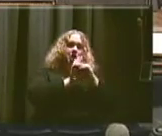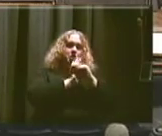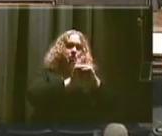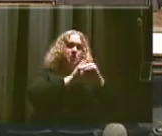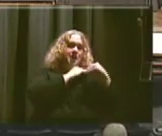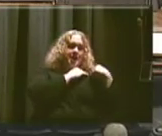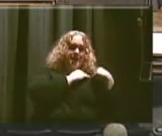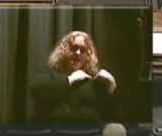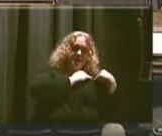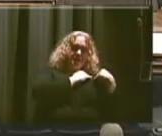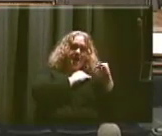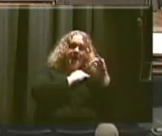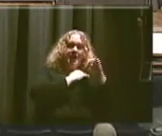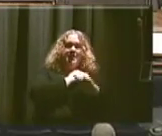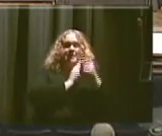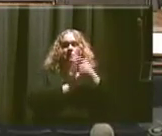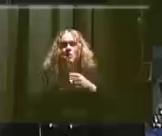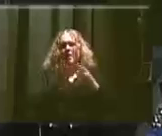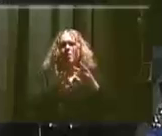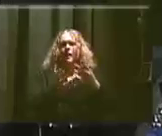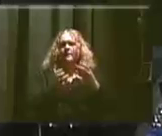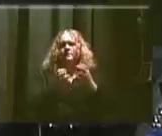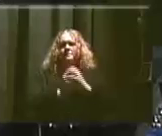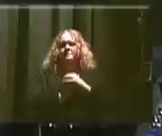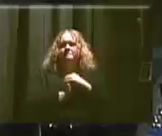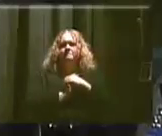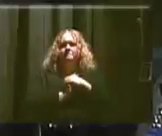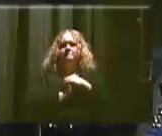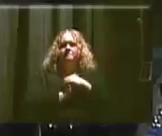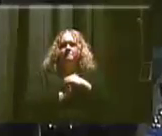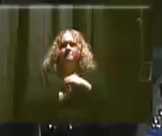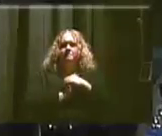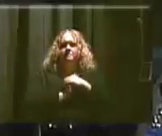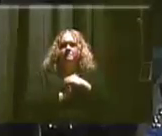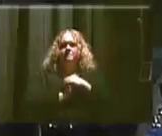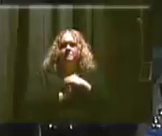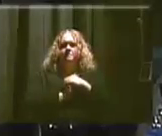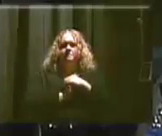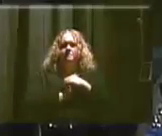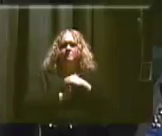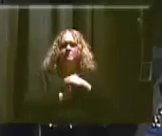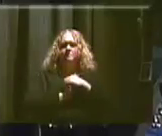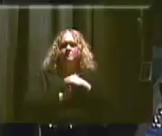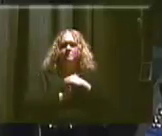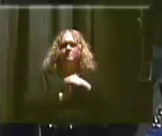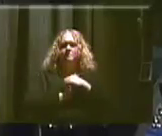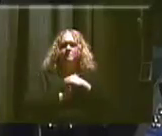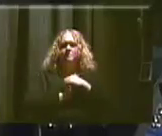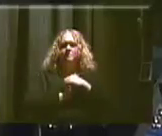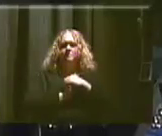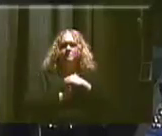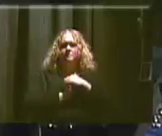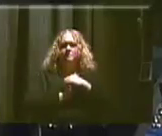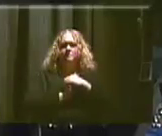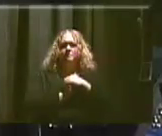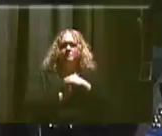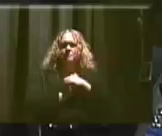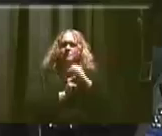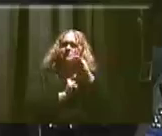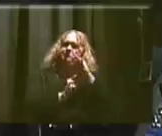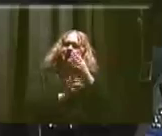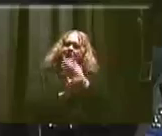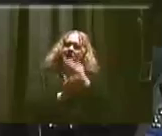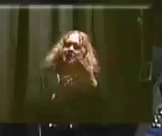And that is my desire, that as things change, they're not just going to stay the